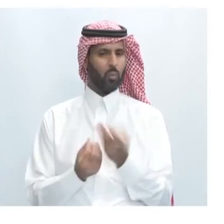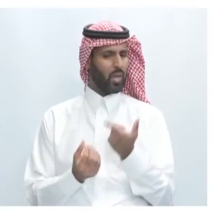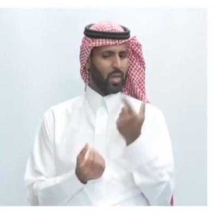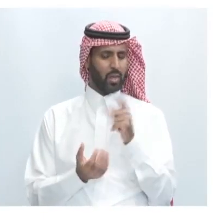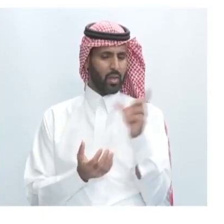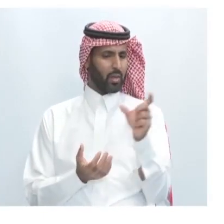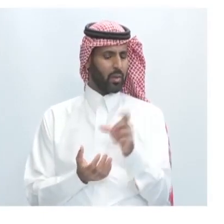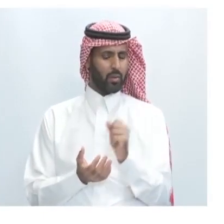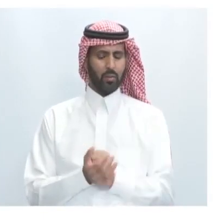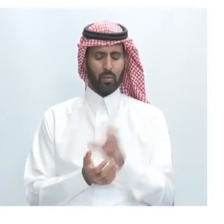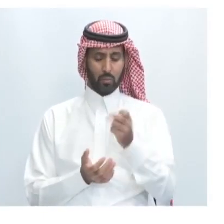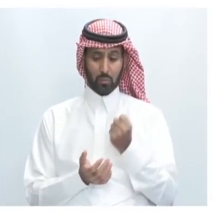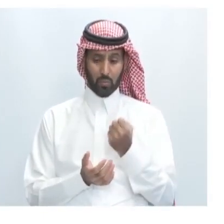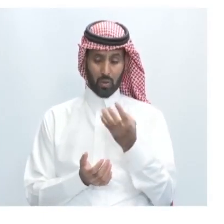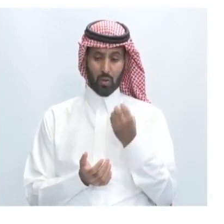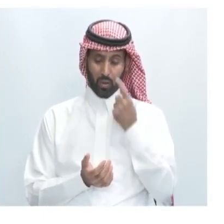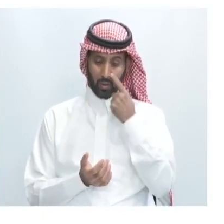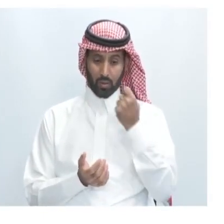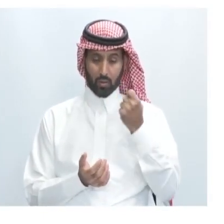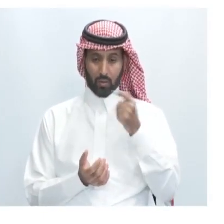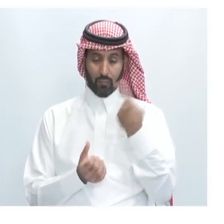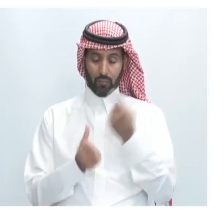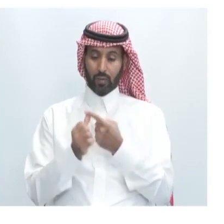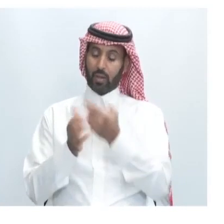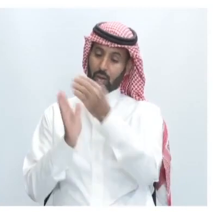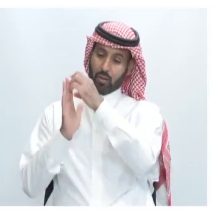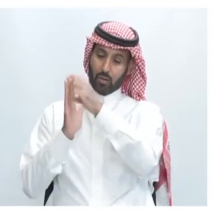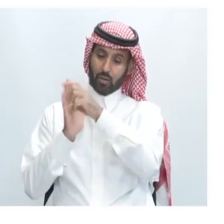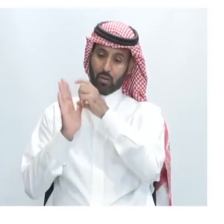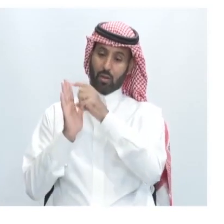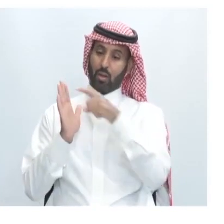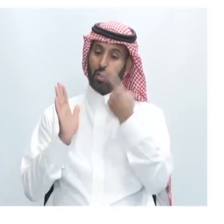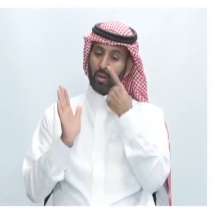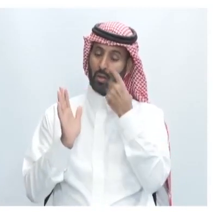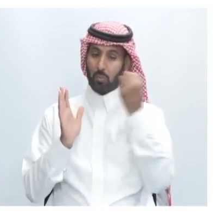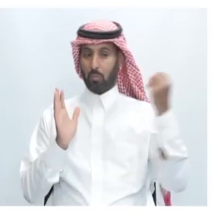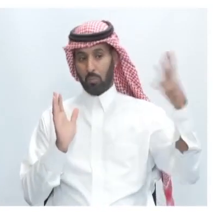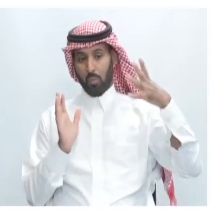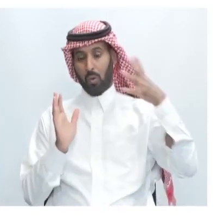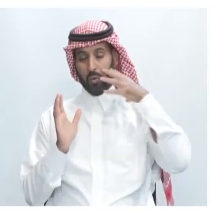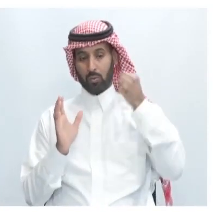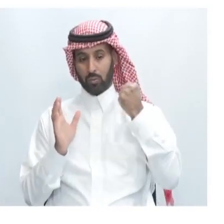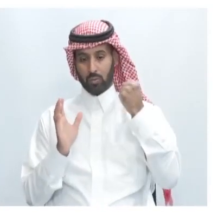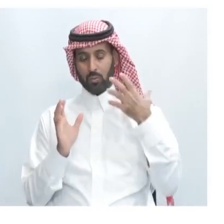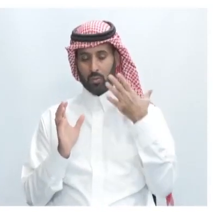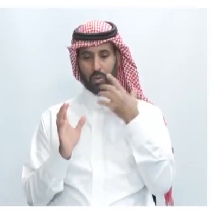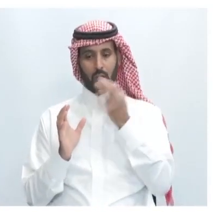these words come from. Vibrant, from the first paragraph. Vibrant means bright, full of energy.